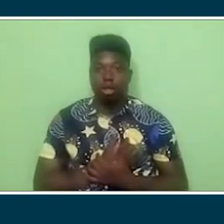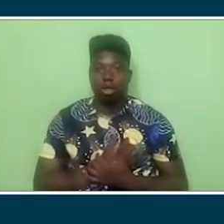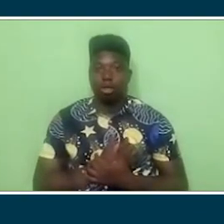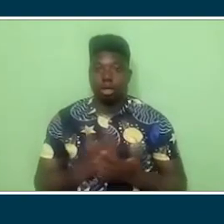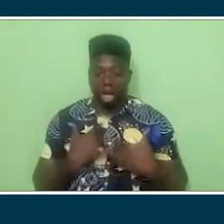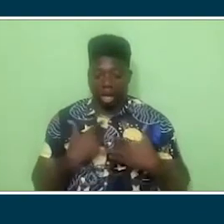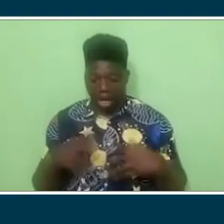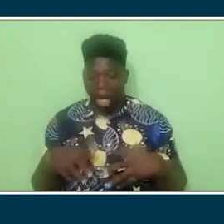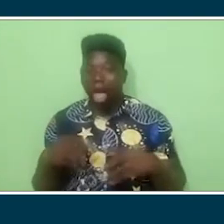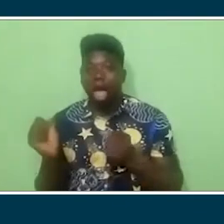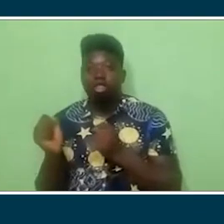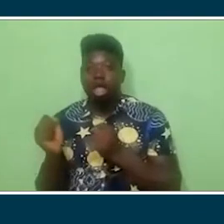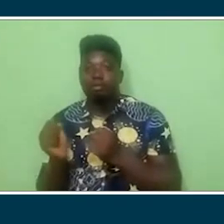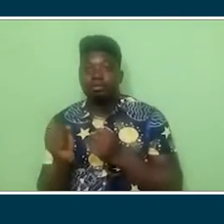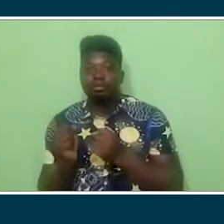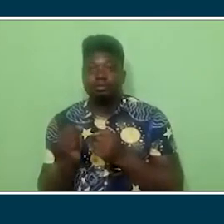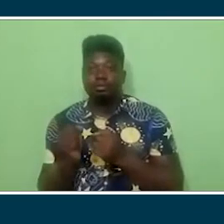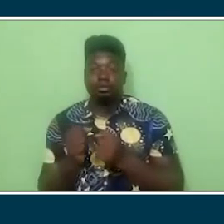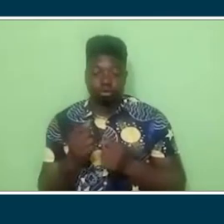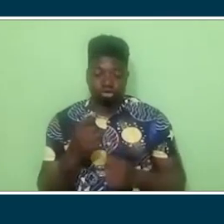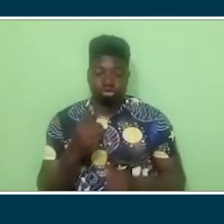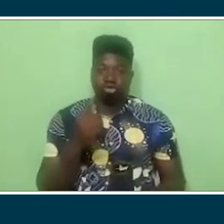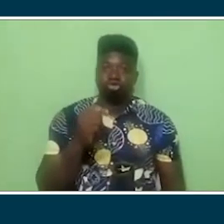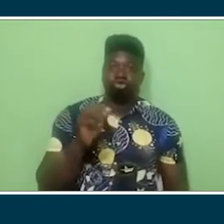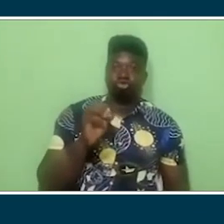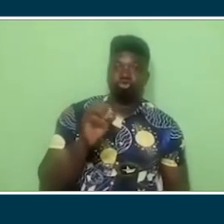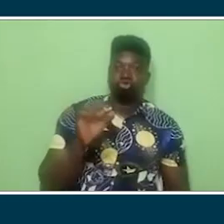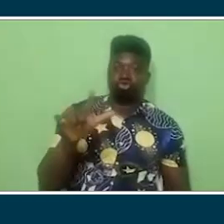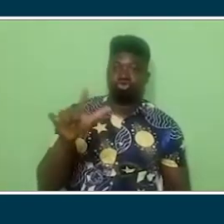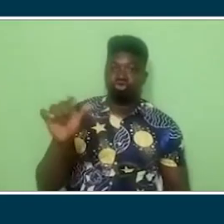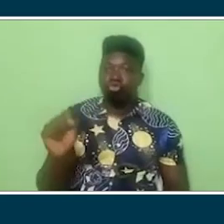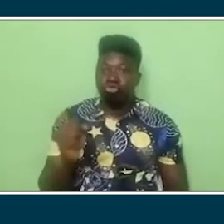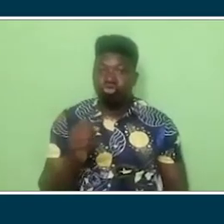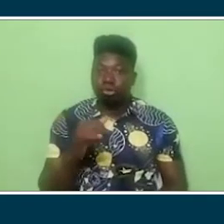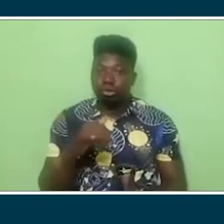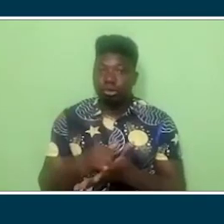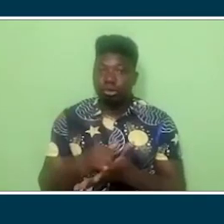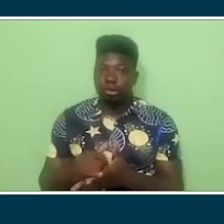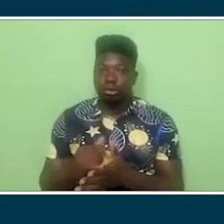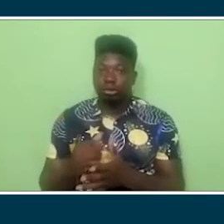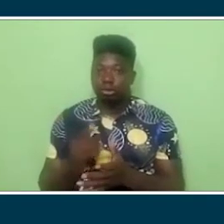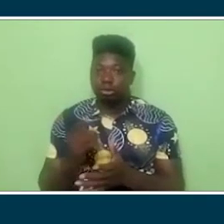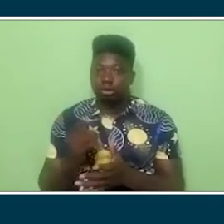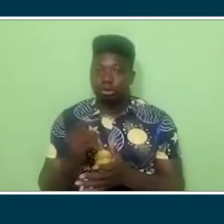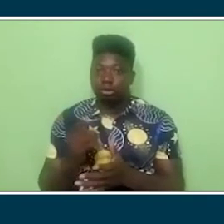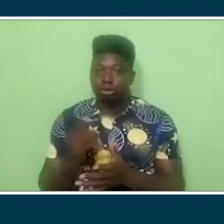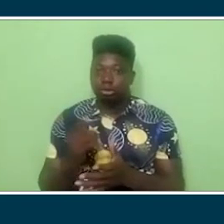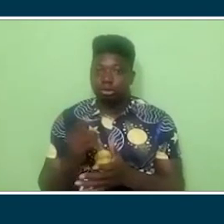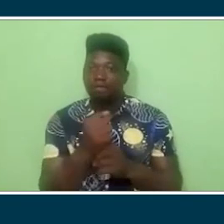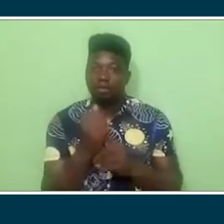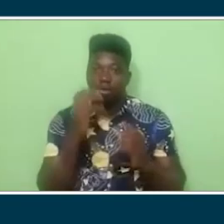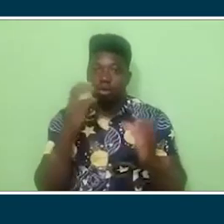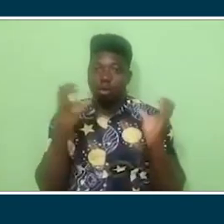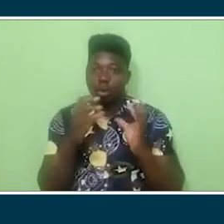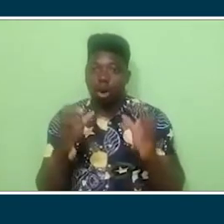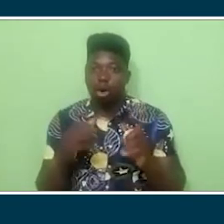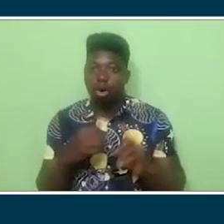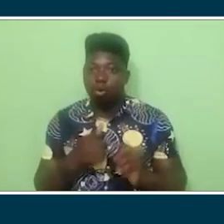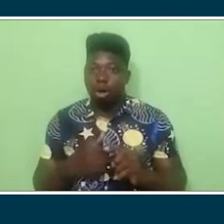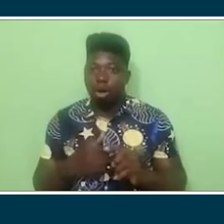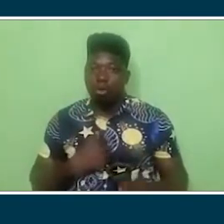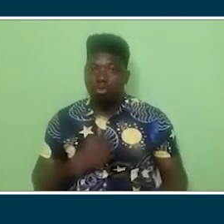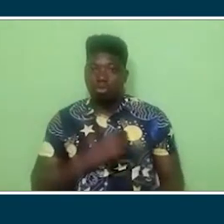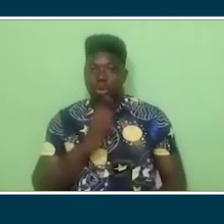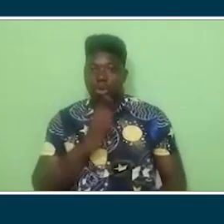adopt tools that ought to be reserved for war, for when we're really going to the wall, right?